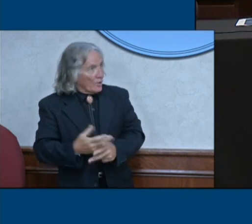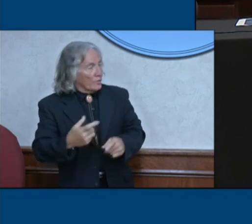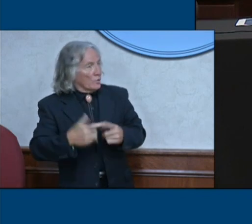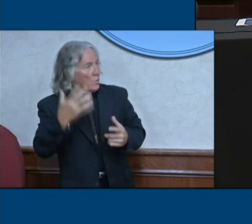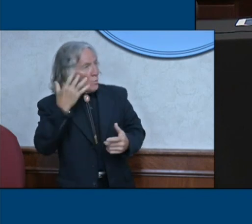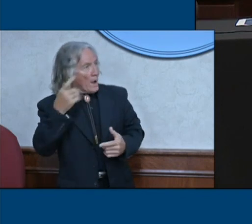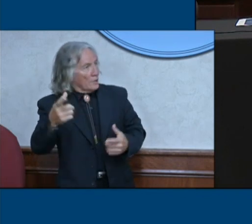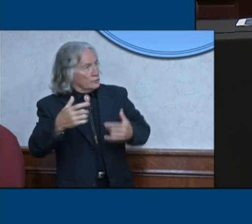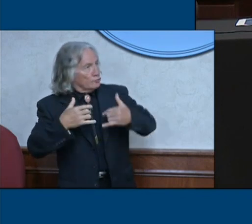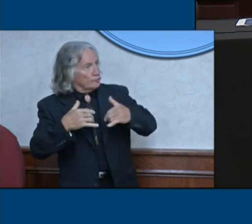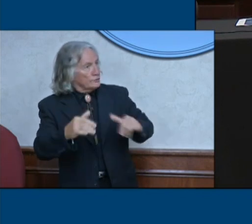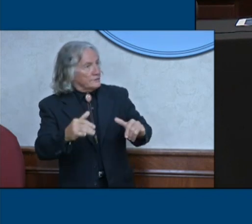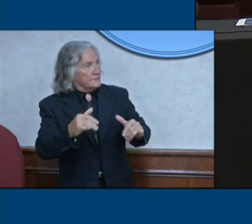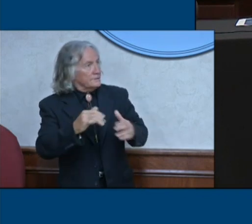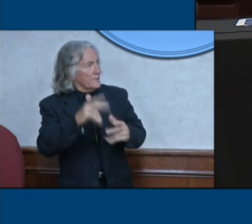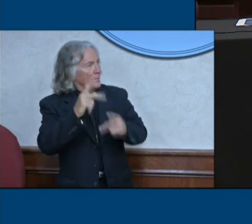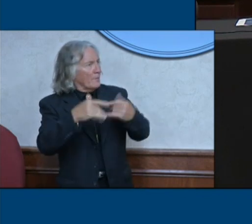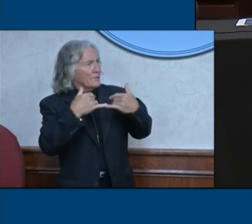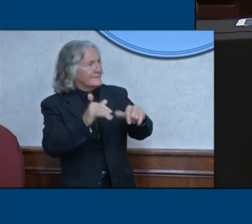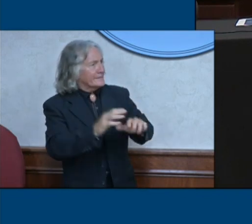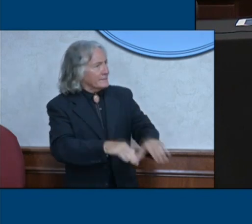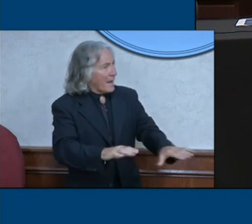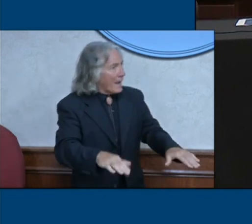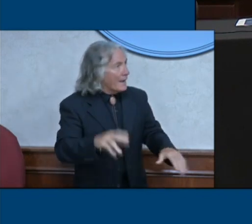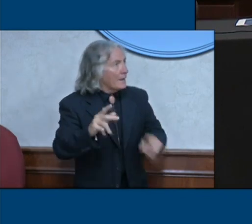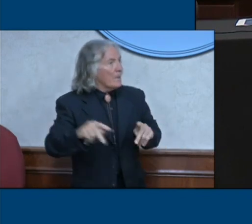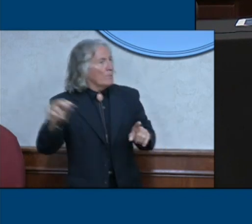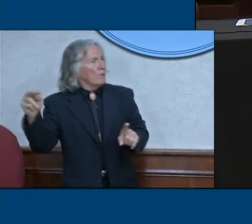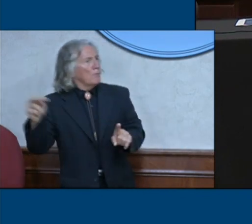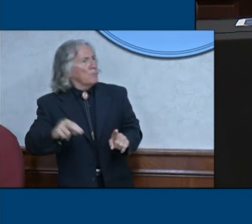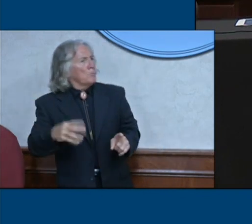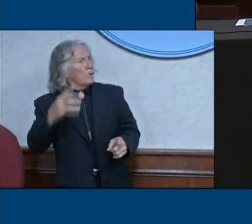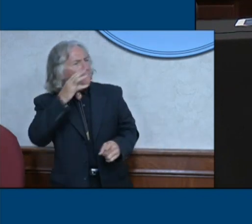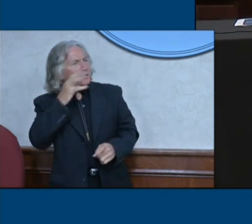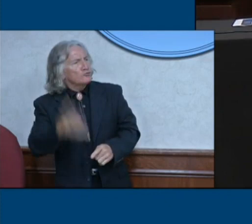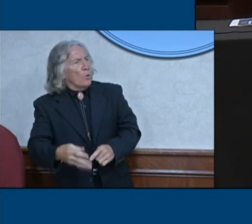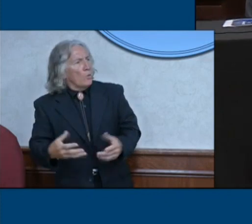But why are these children still dying and their outcries being ignored?